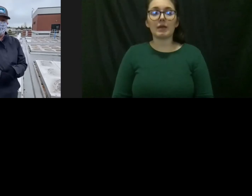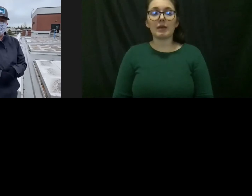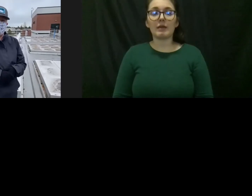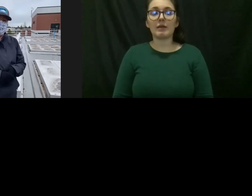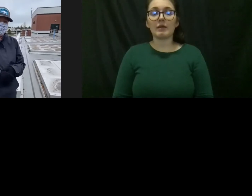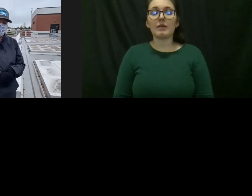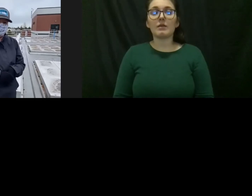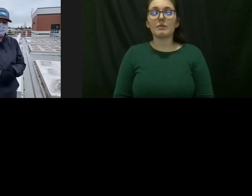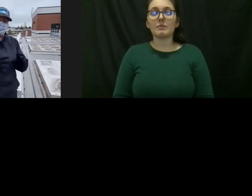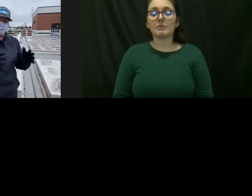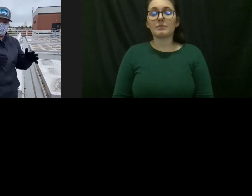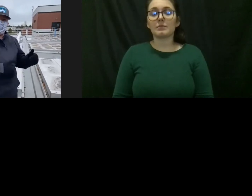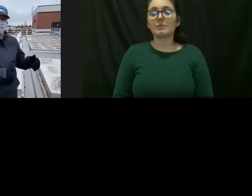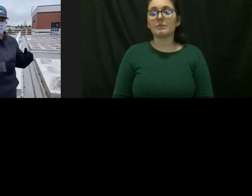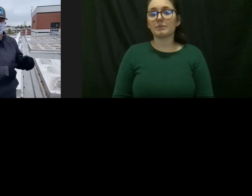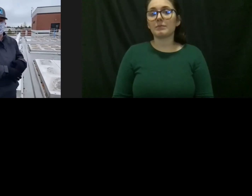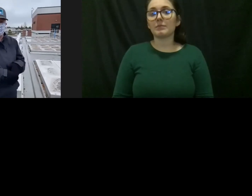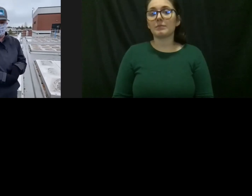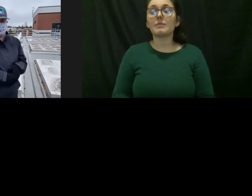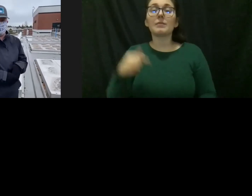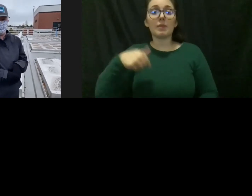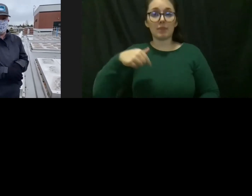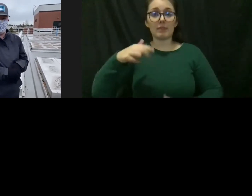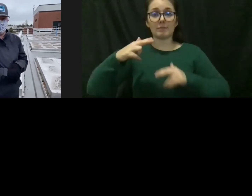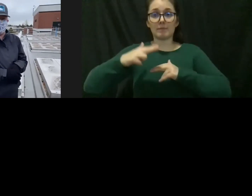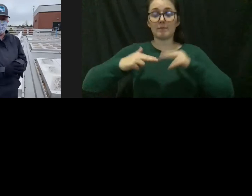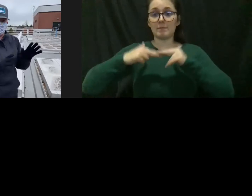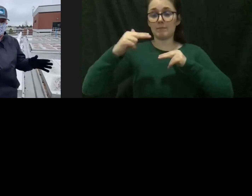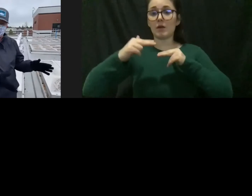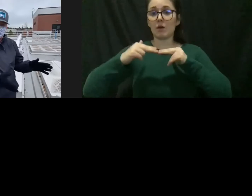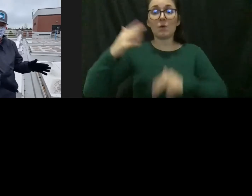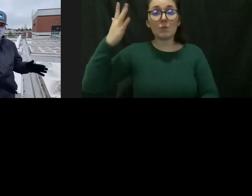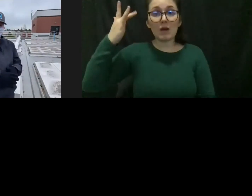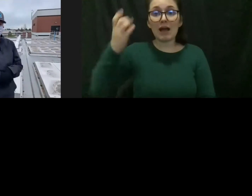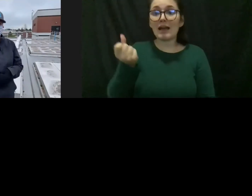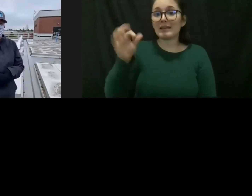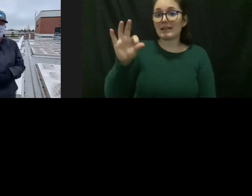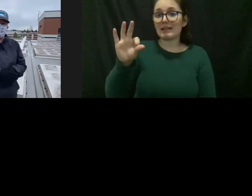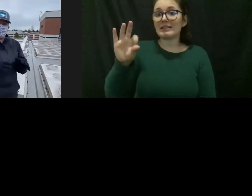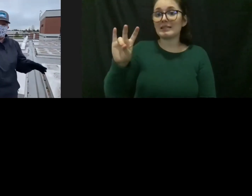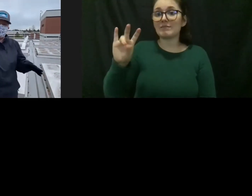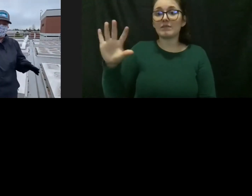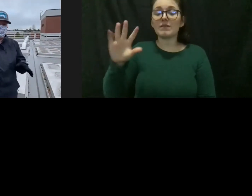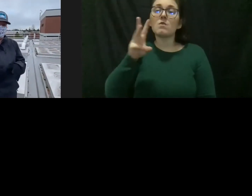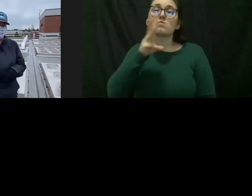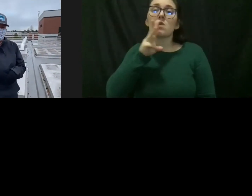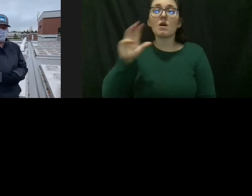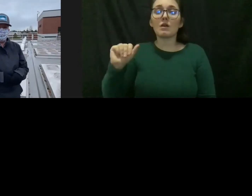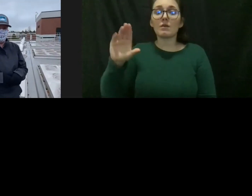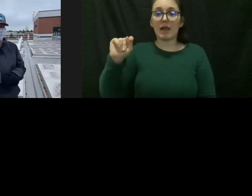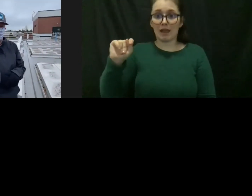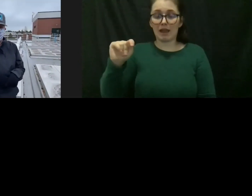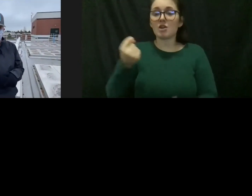It was enacted, built because of the 1972 Clean Water Act. The treatment plant came online